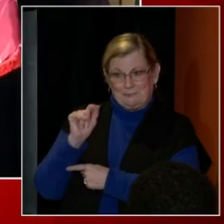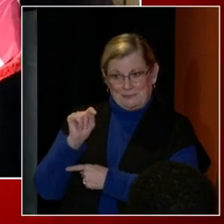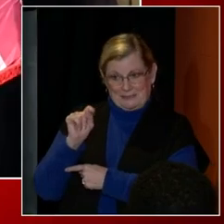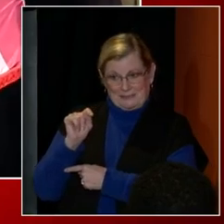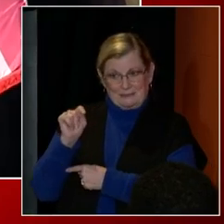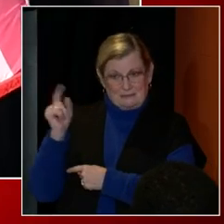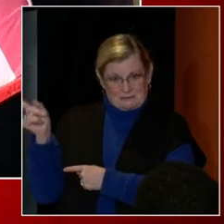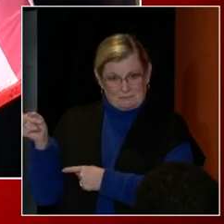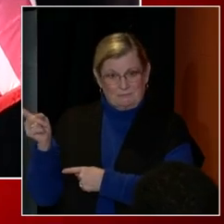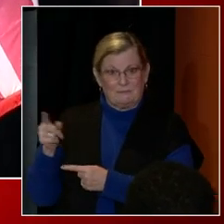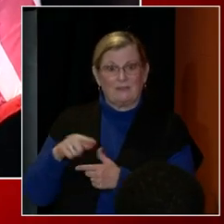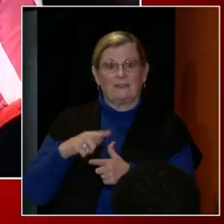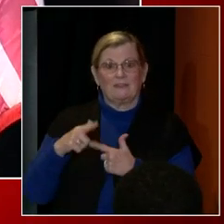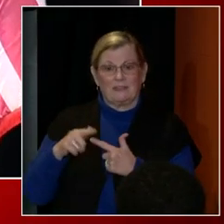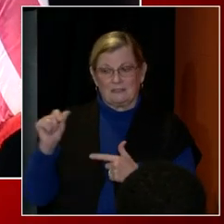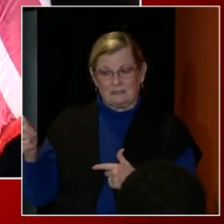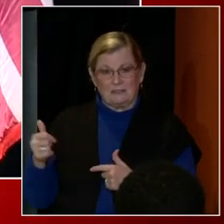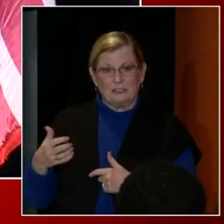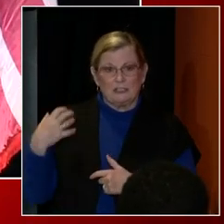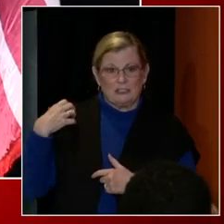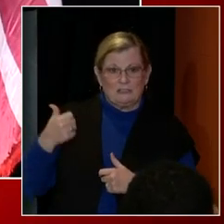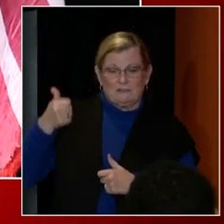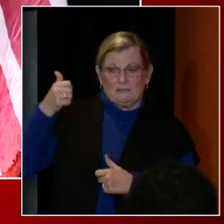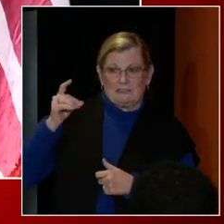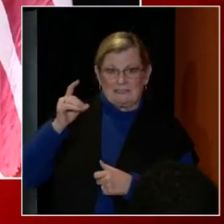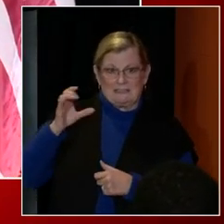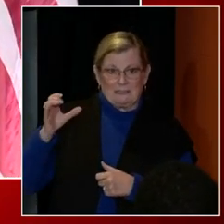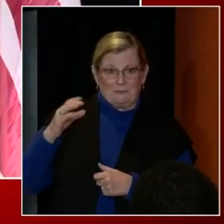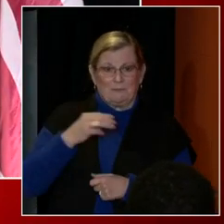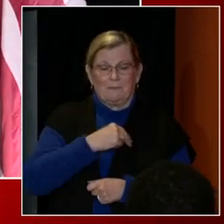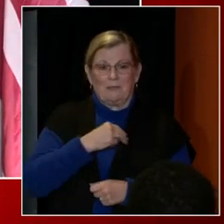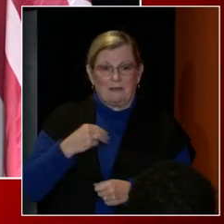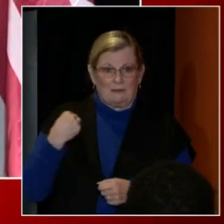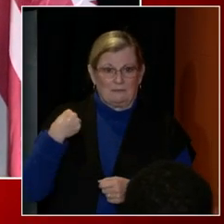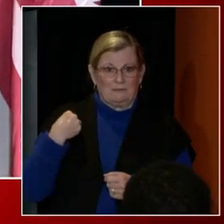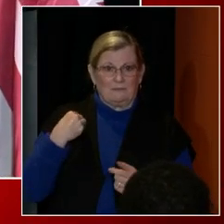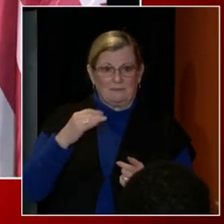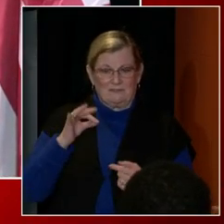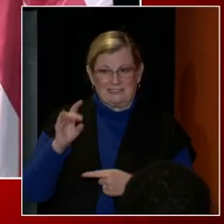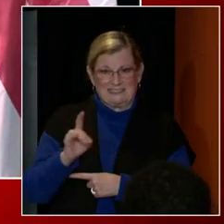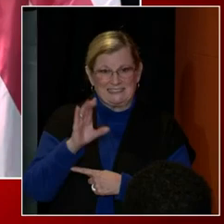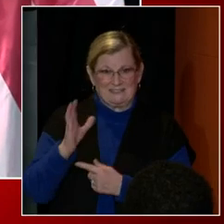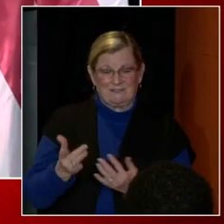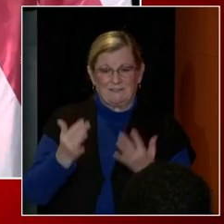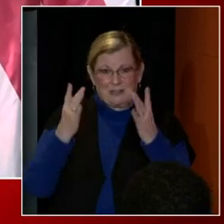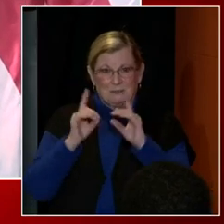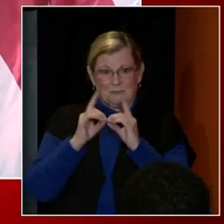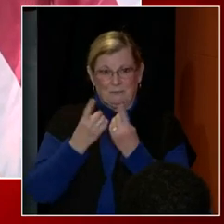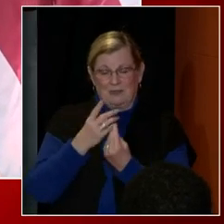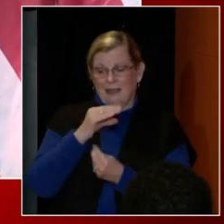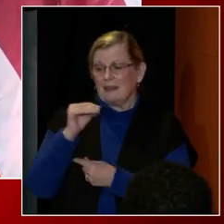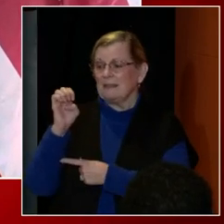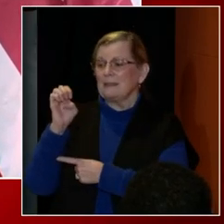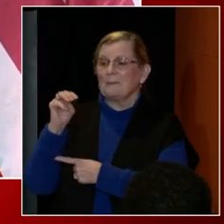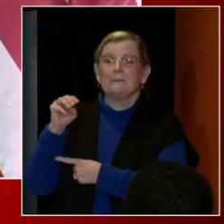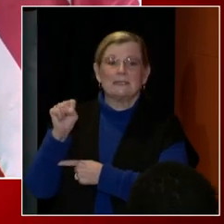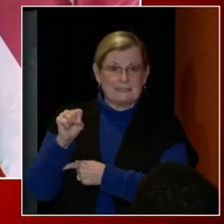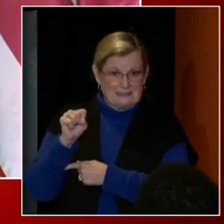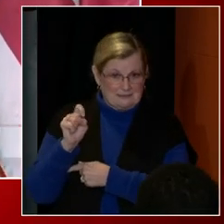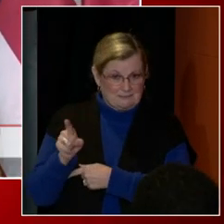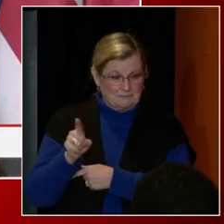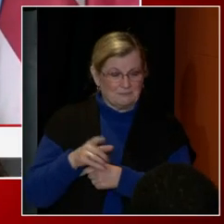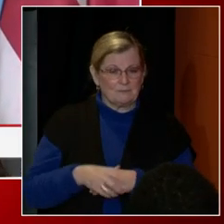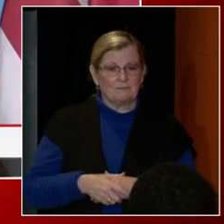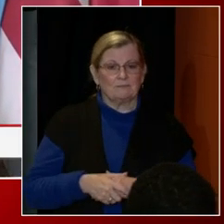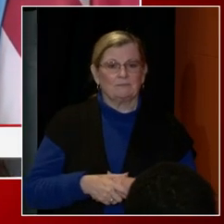Donnelly, and members of DC Fire and EMS. And so I'm so grateful to Kaiser for working as a partner with